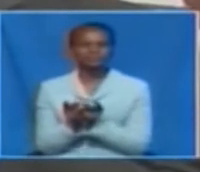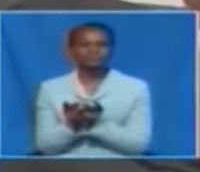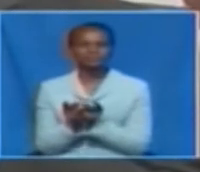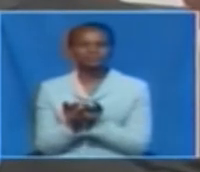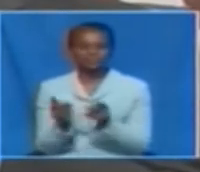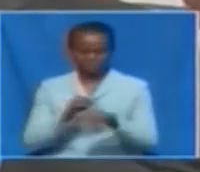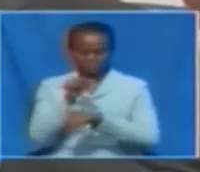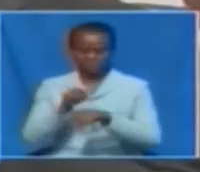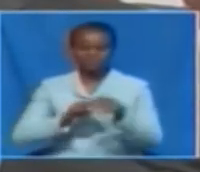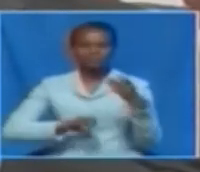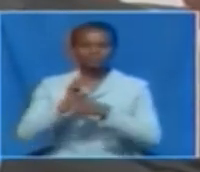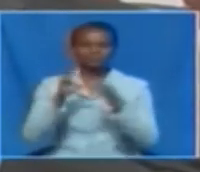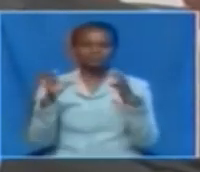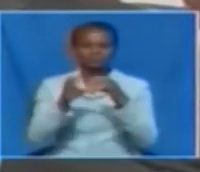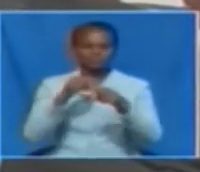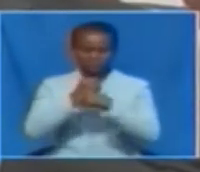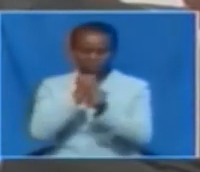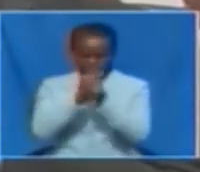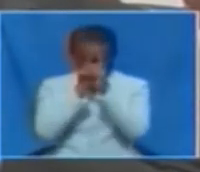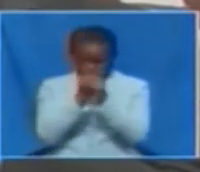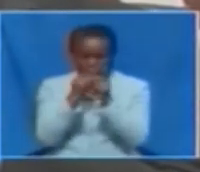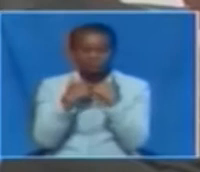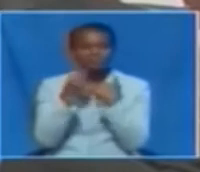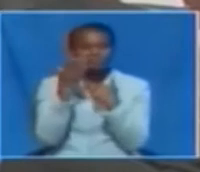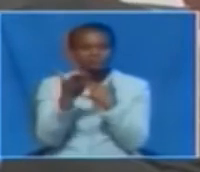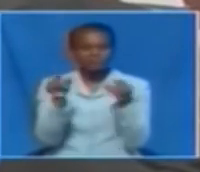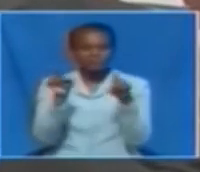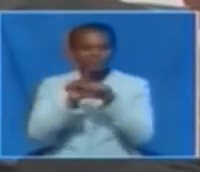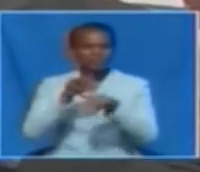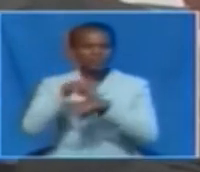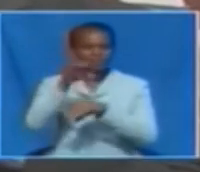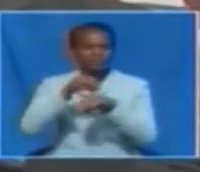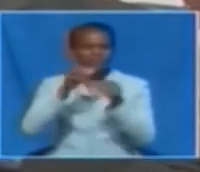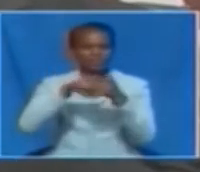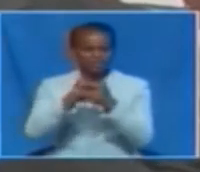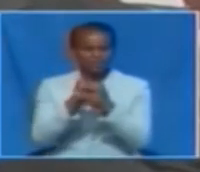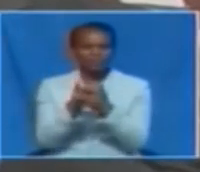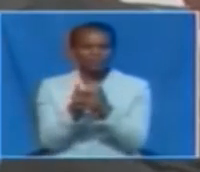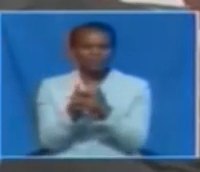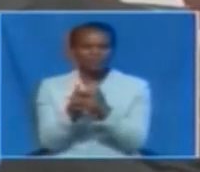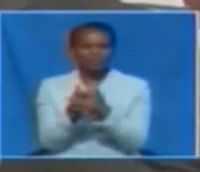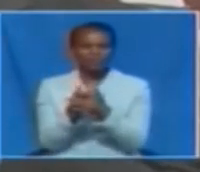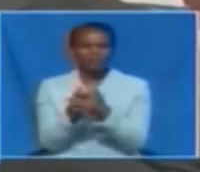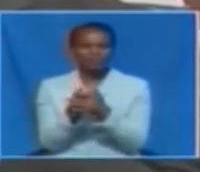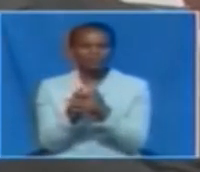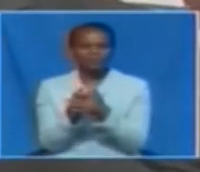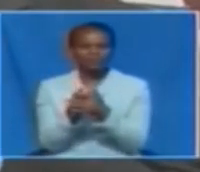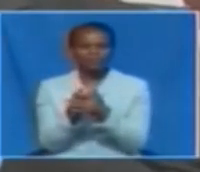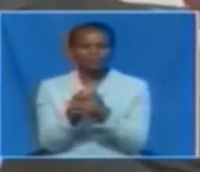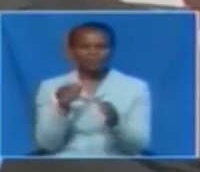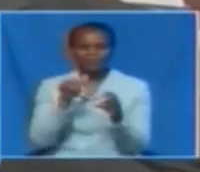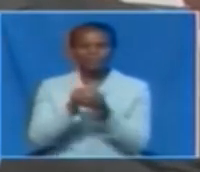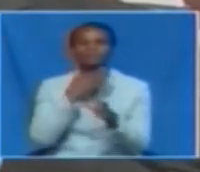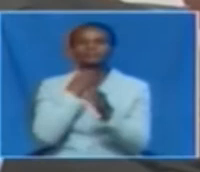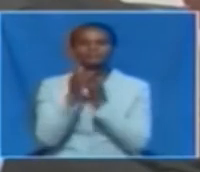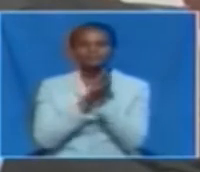the National Executive Committee has made a decision. And our advice is as follows, that in the interest